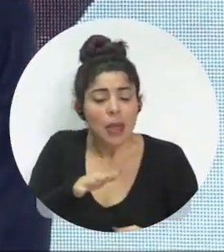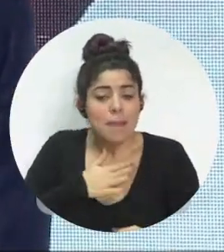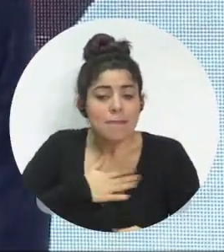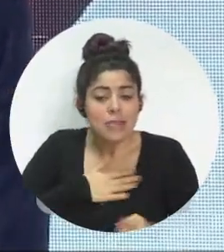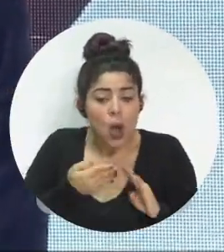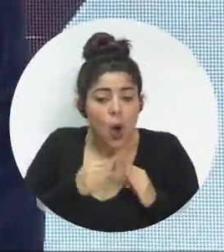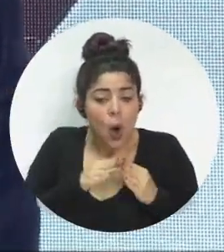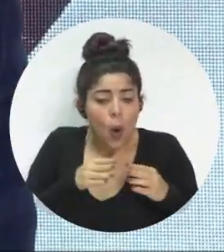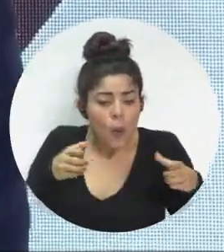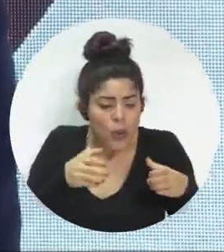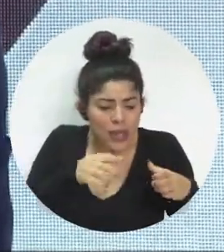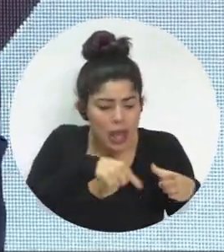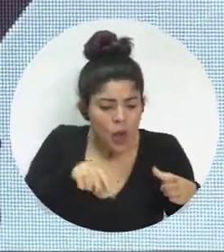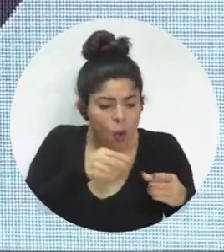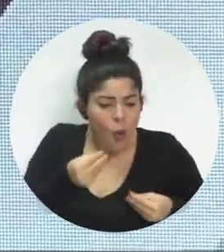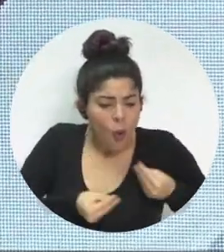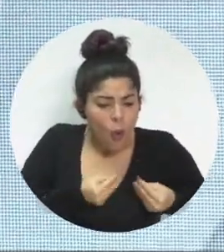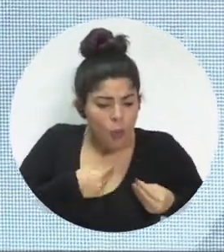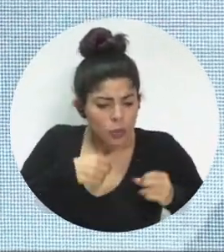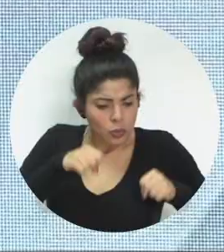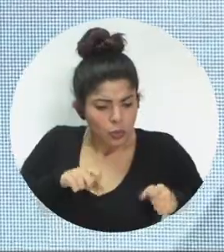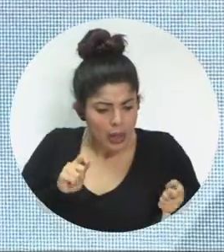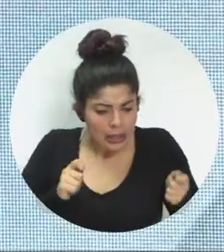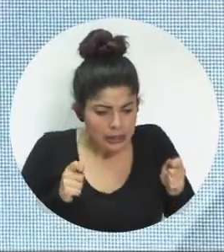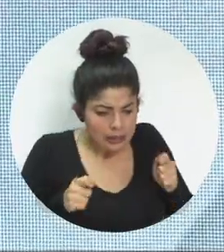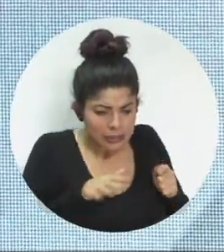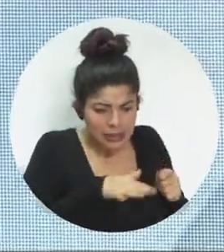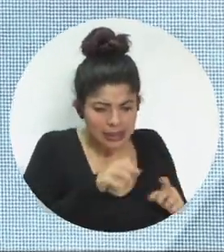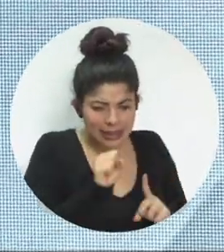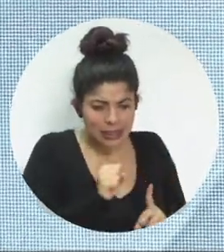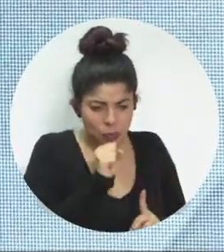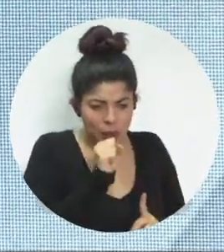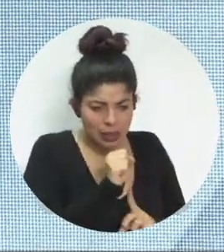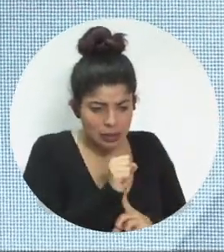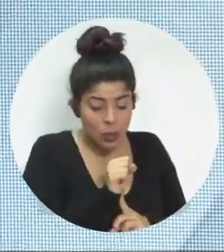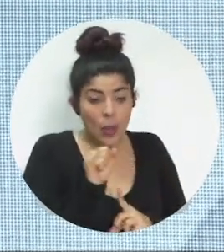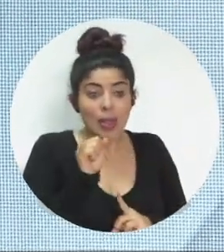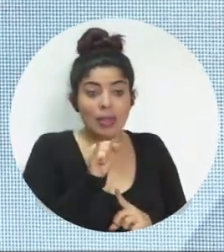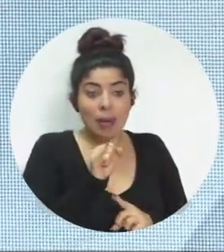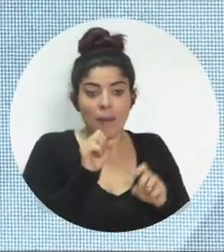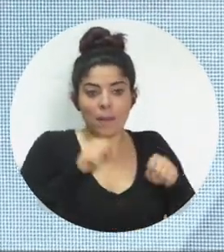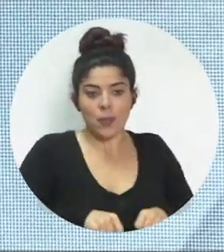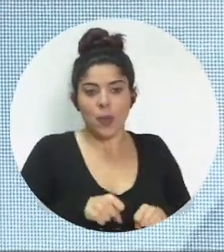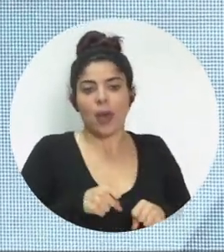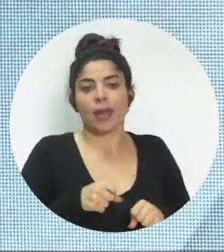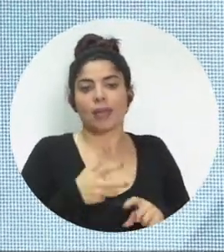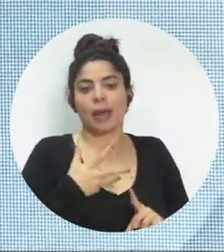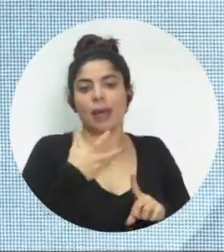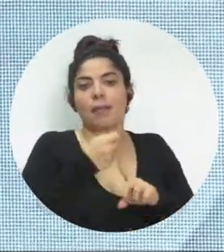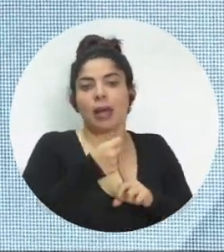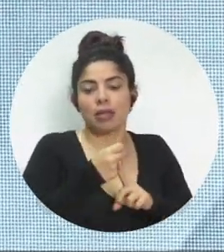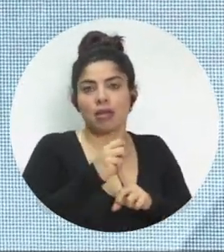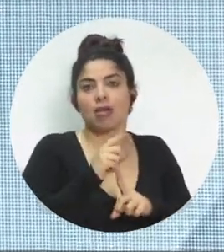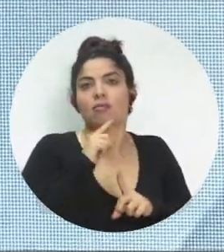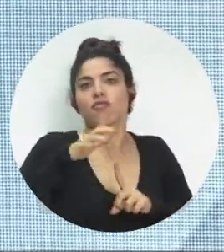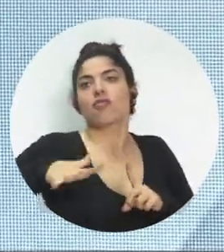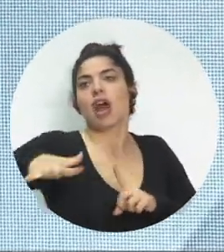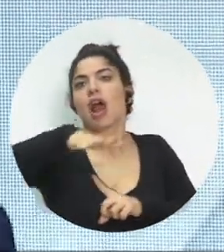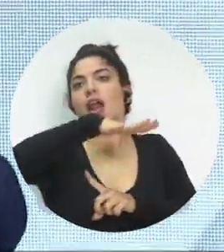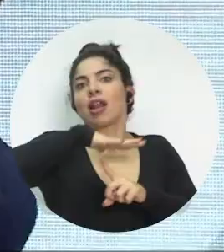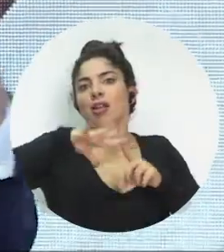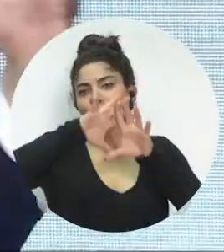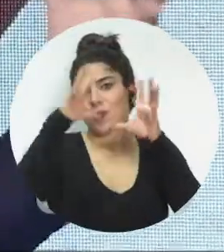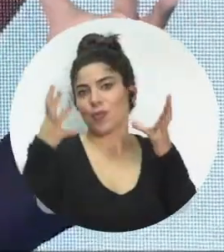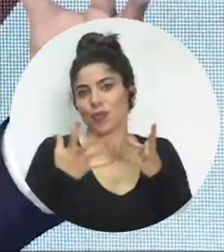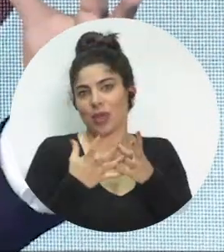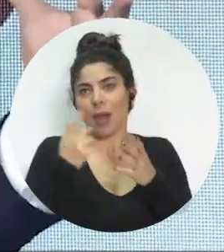start thinking about my close reality of my community, how can I address it and change it, but also tackling